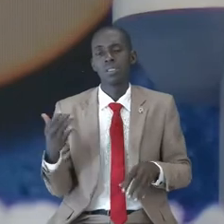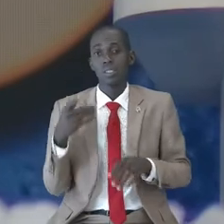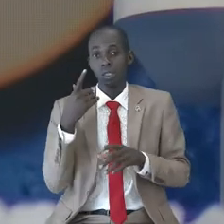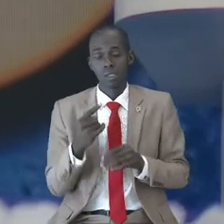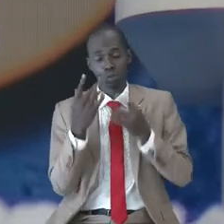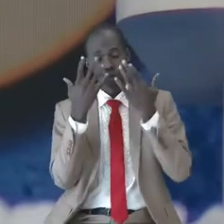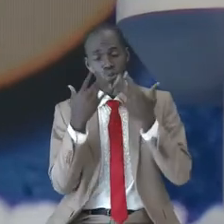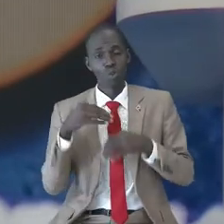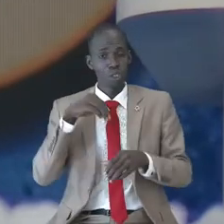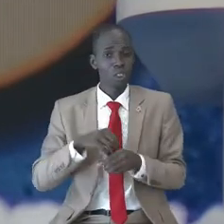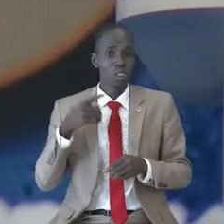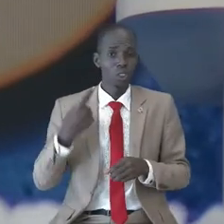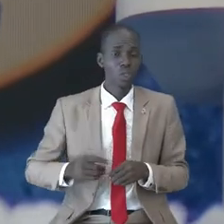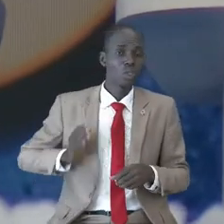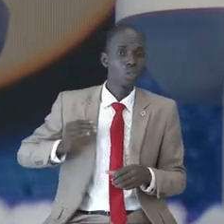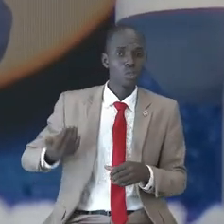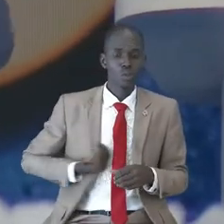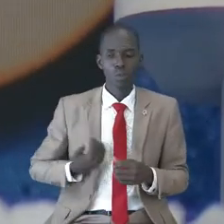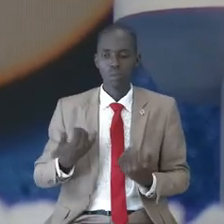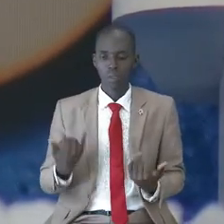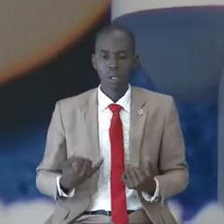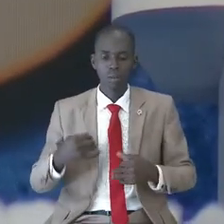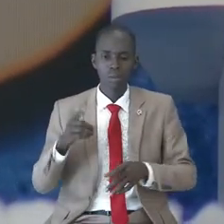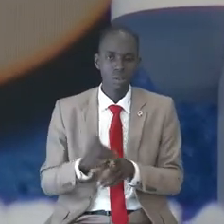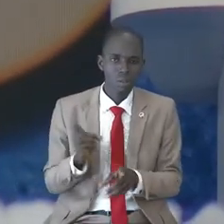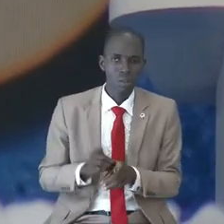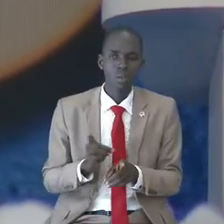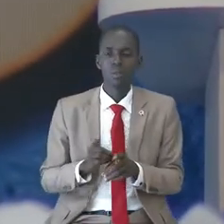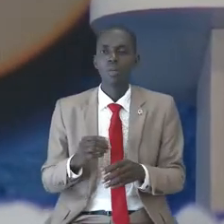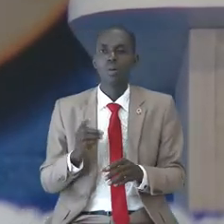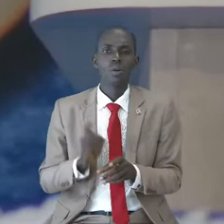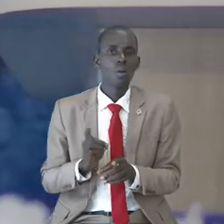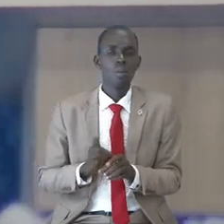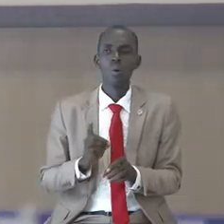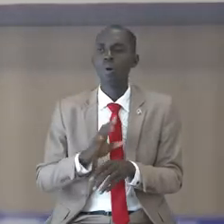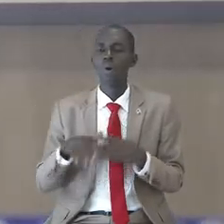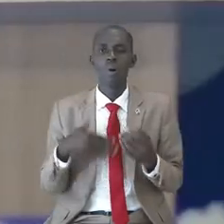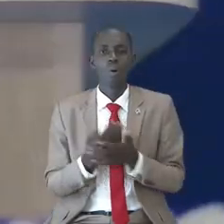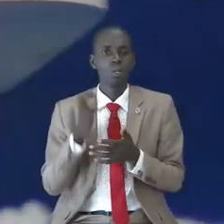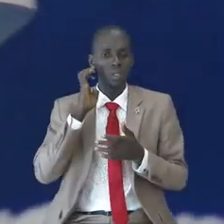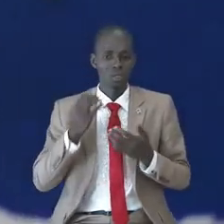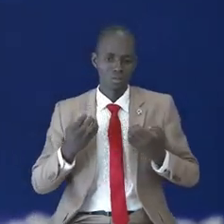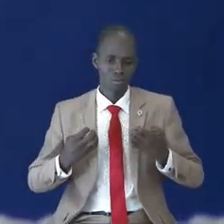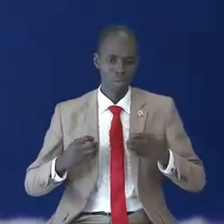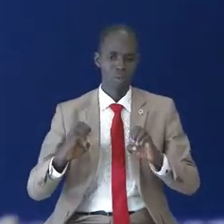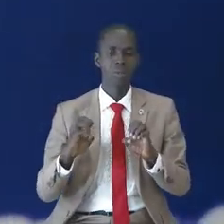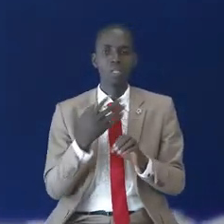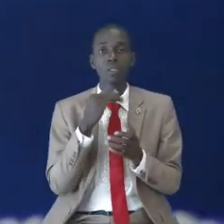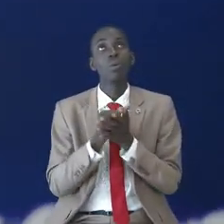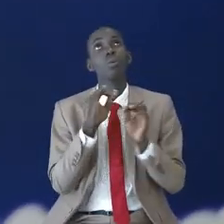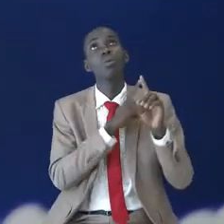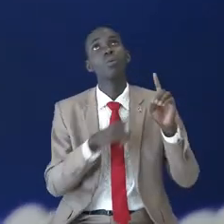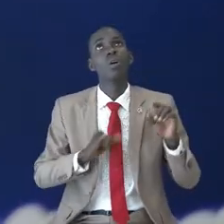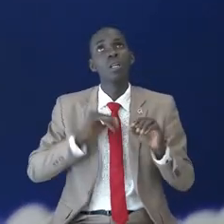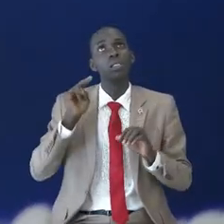the soul paralyzed all his efforts. And so he said, oh Lord, I need healing for my